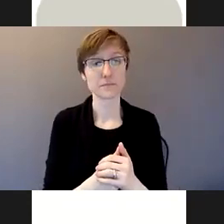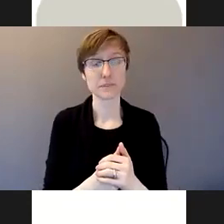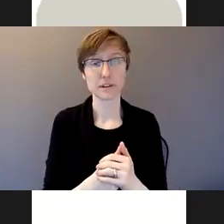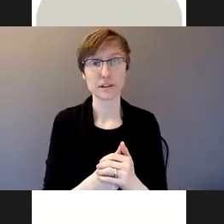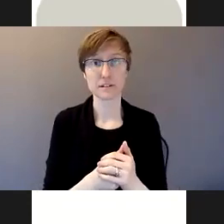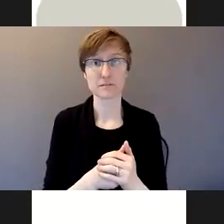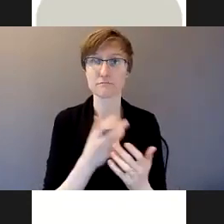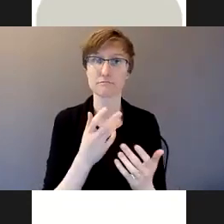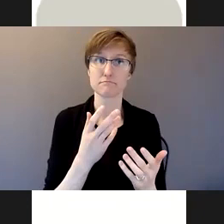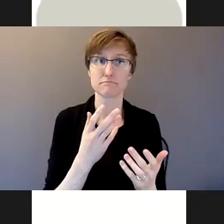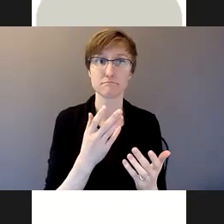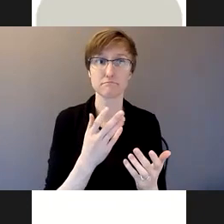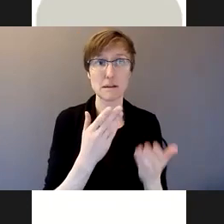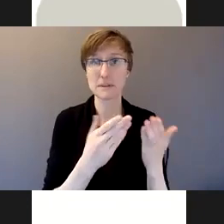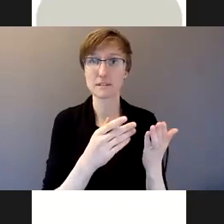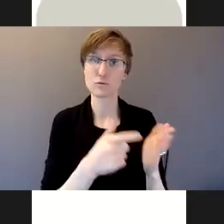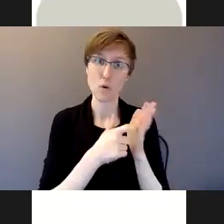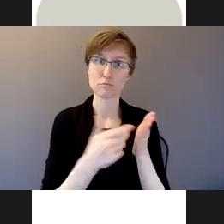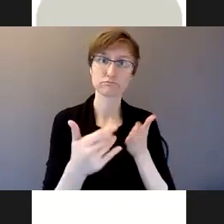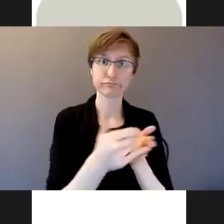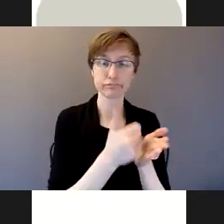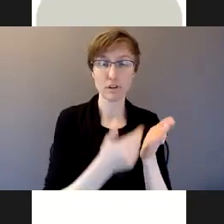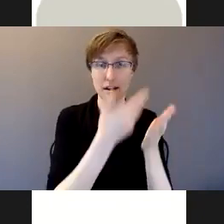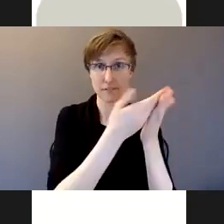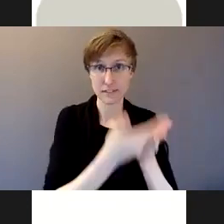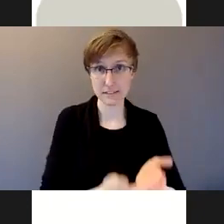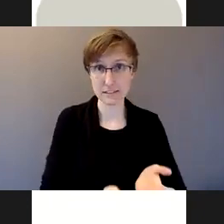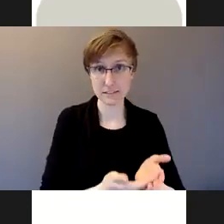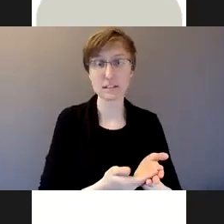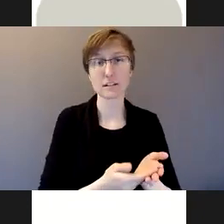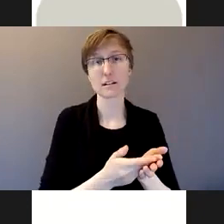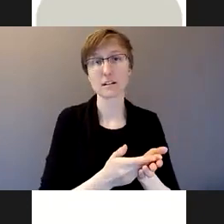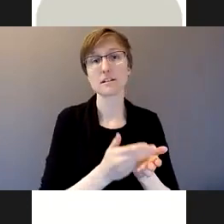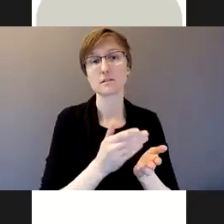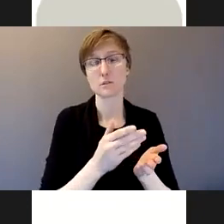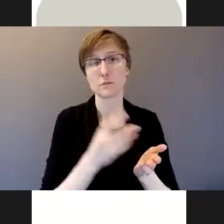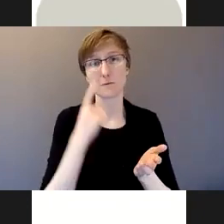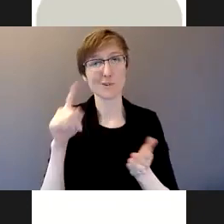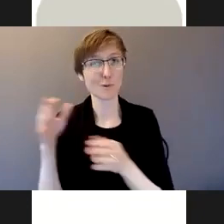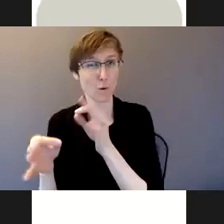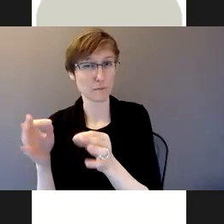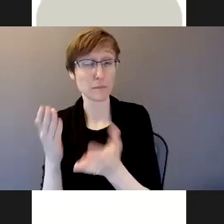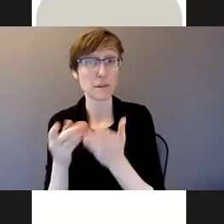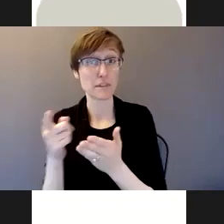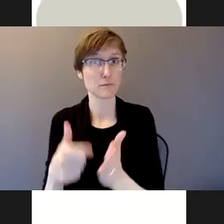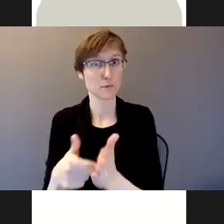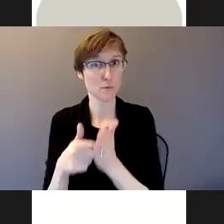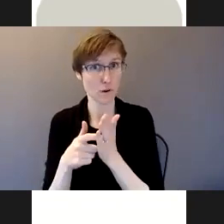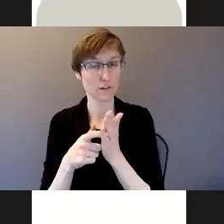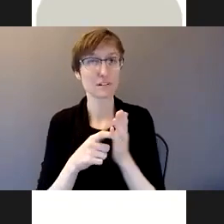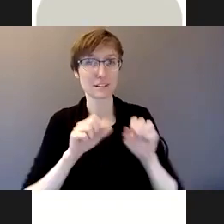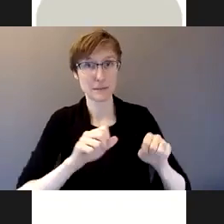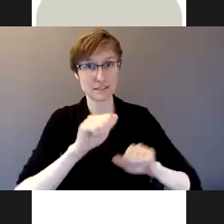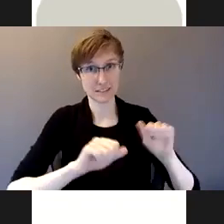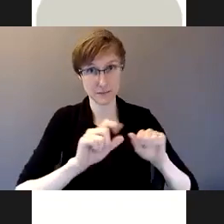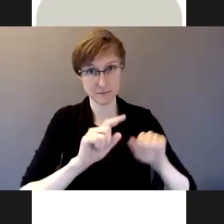as evidence, or the court may require a capacity assessment before they give us guardianship. But remember that a capacity assessment alone does